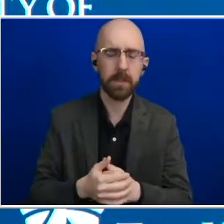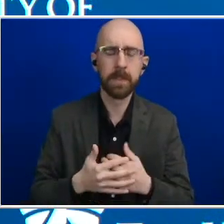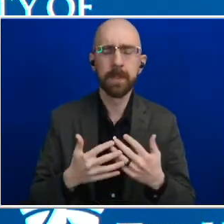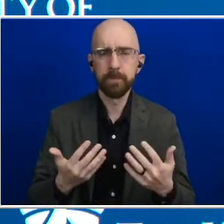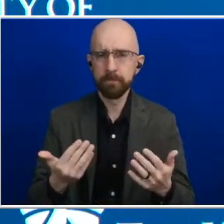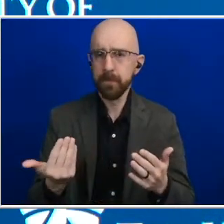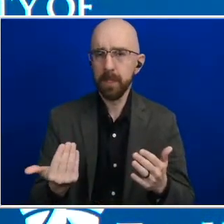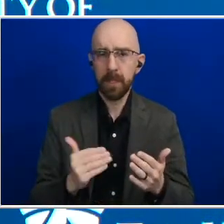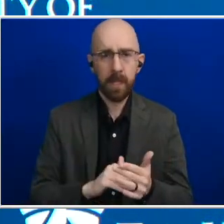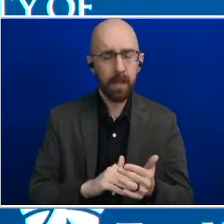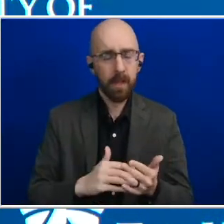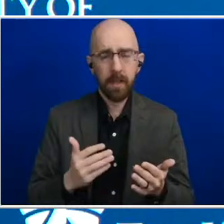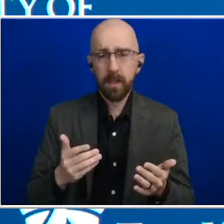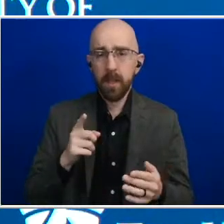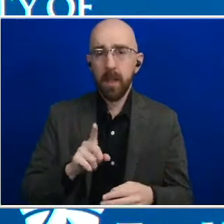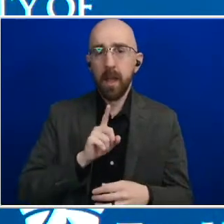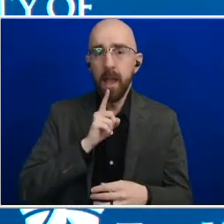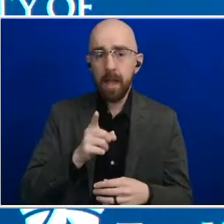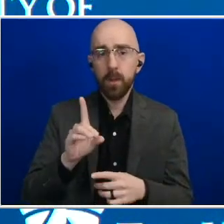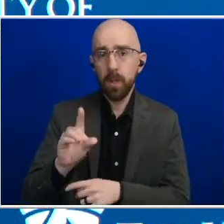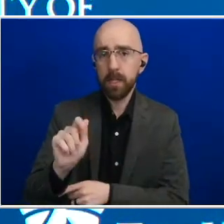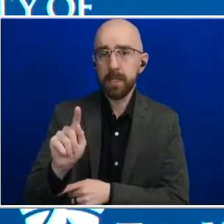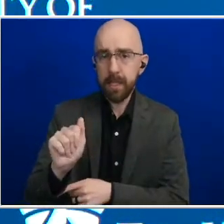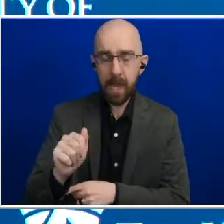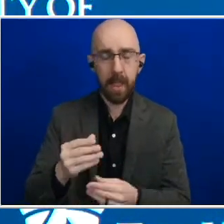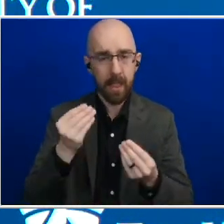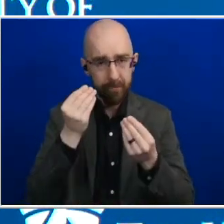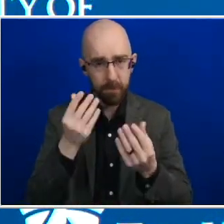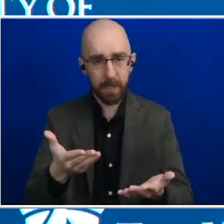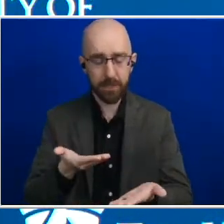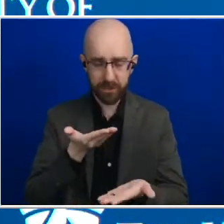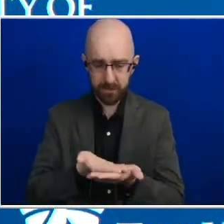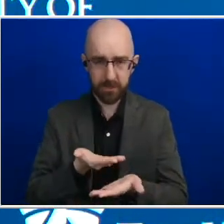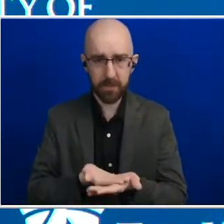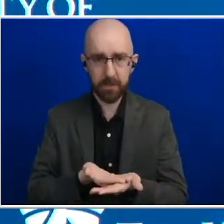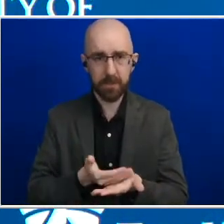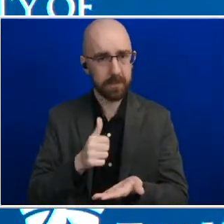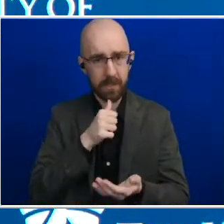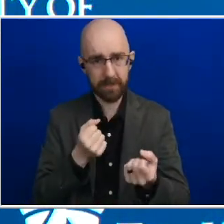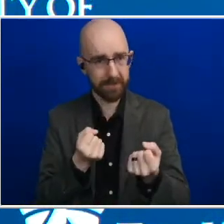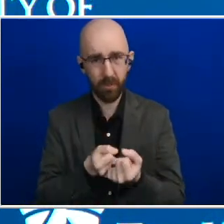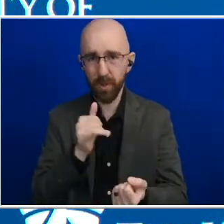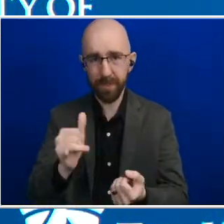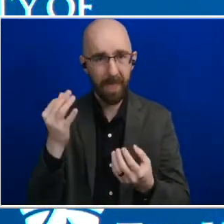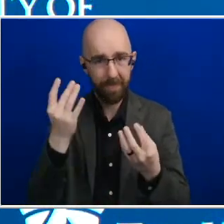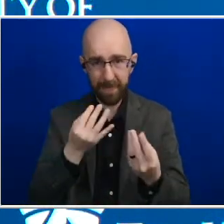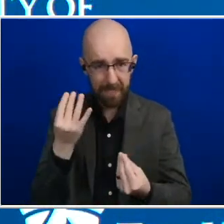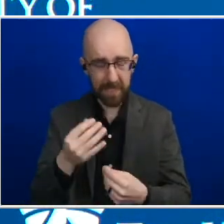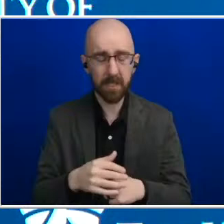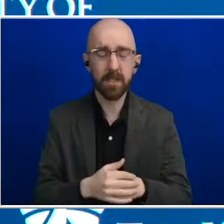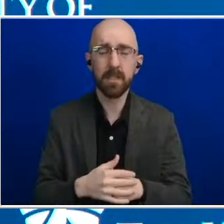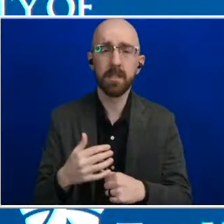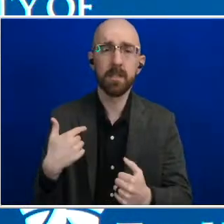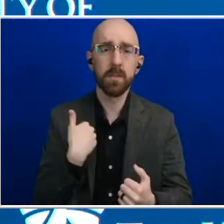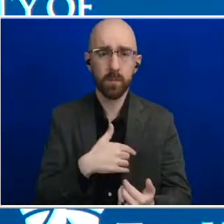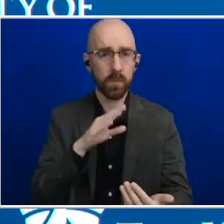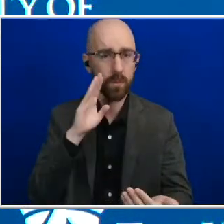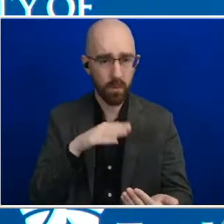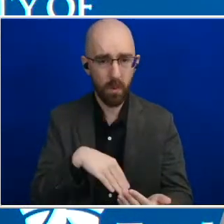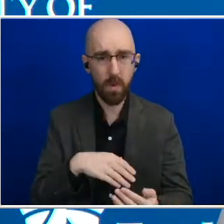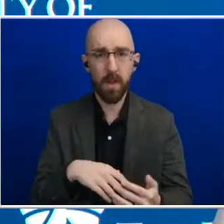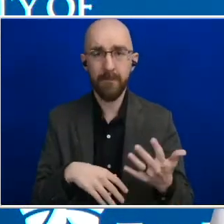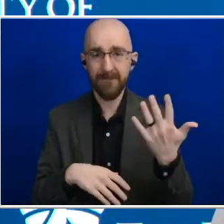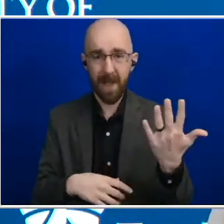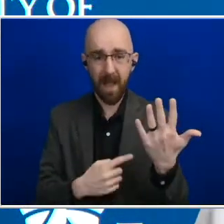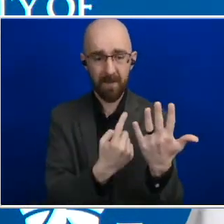the actual data, the information would not support that. We know that 1 in 5 people can go to